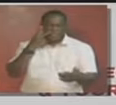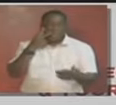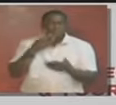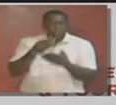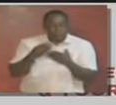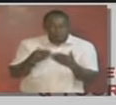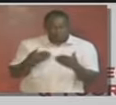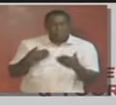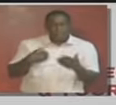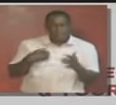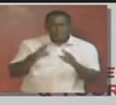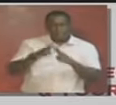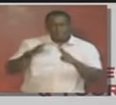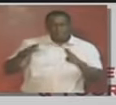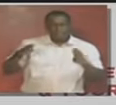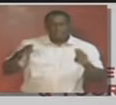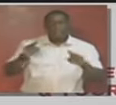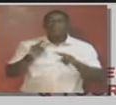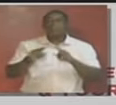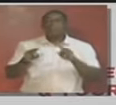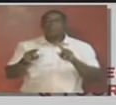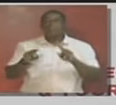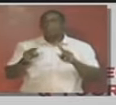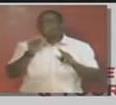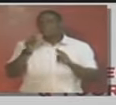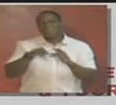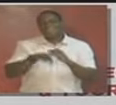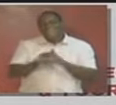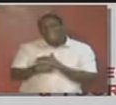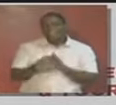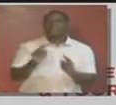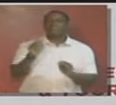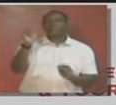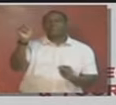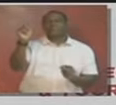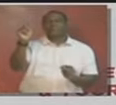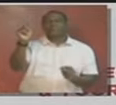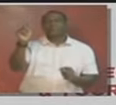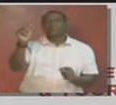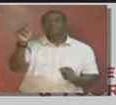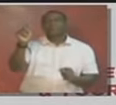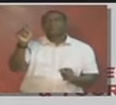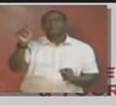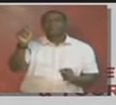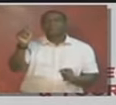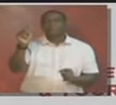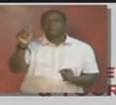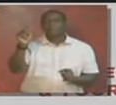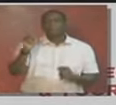were ensured that they either didn't enter the population at all, or that they only entered after they had been